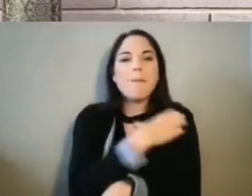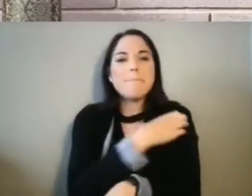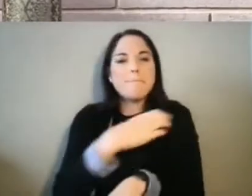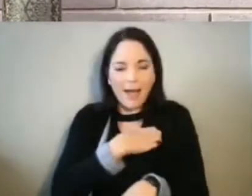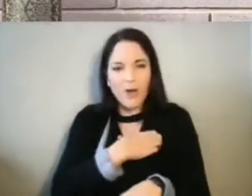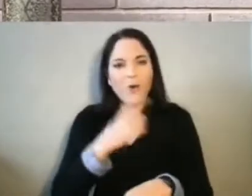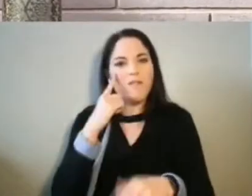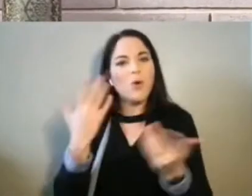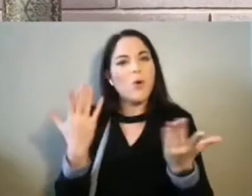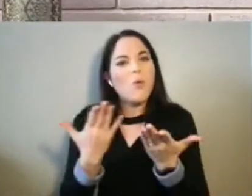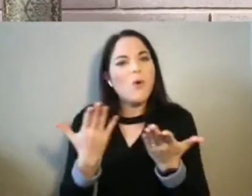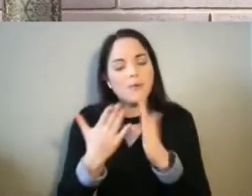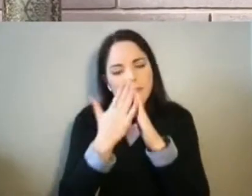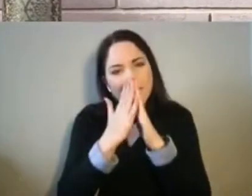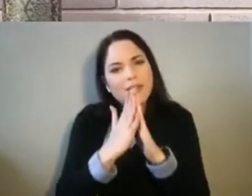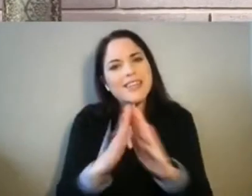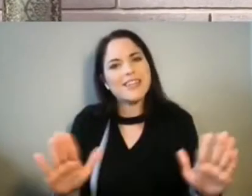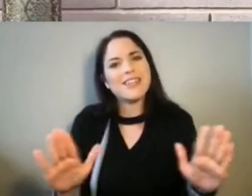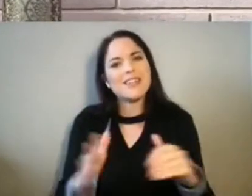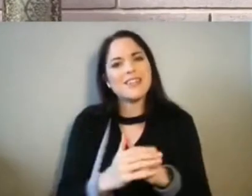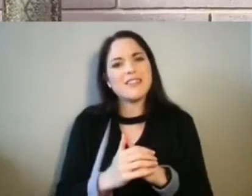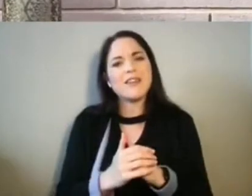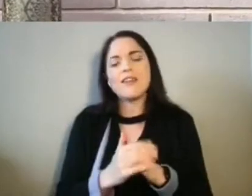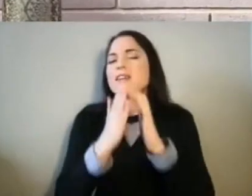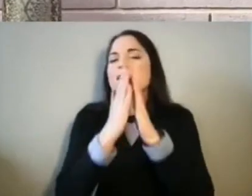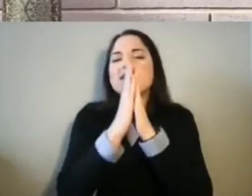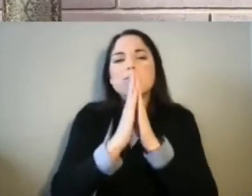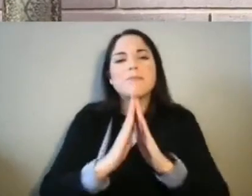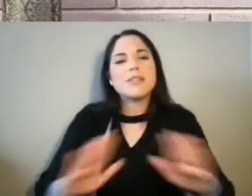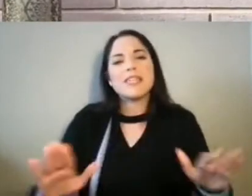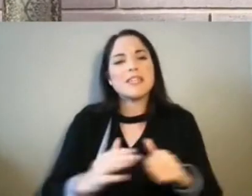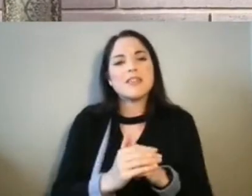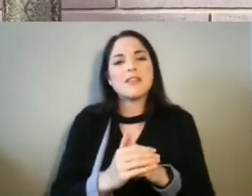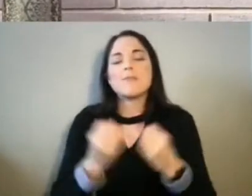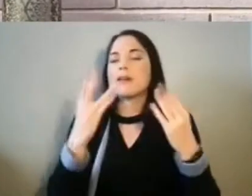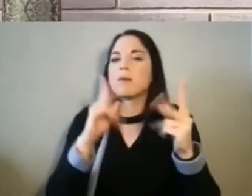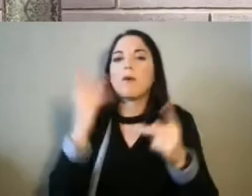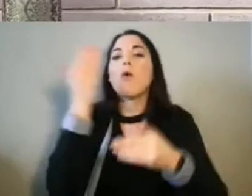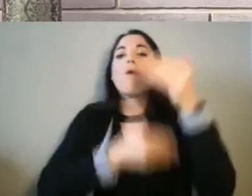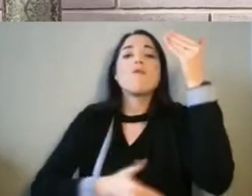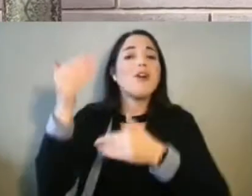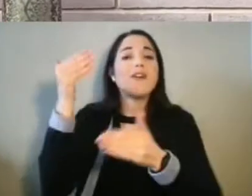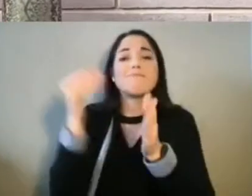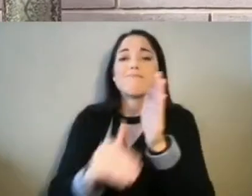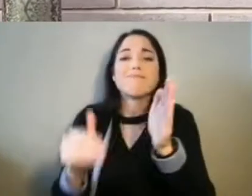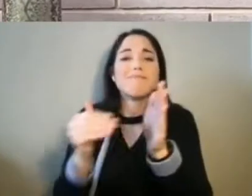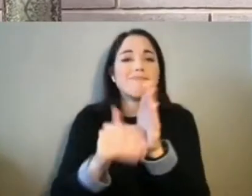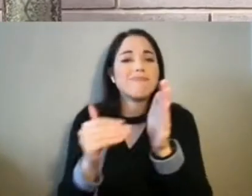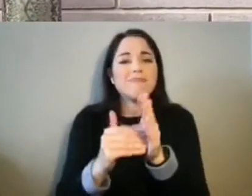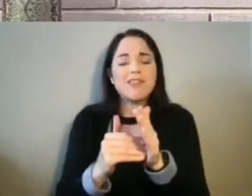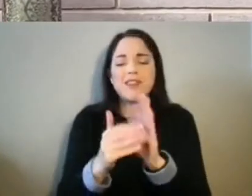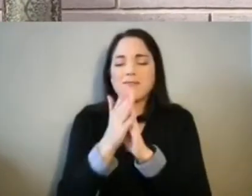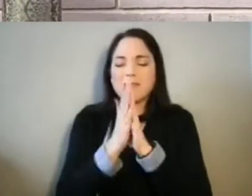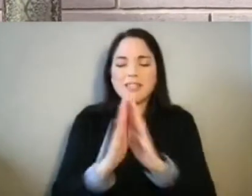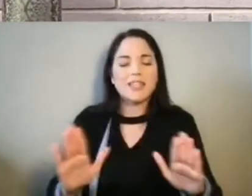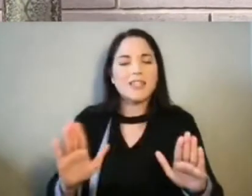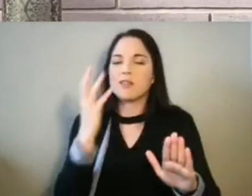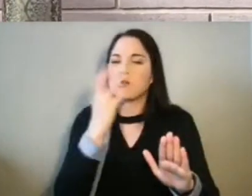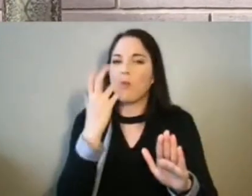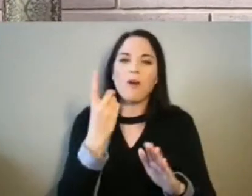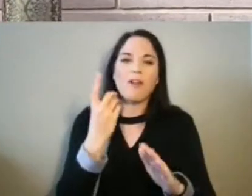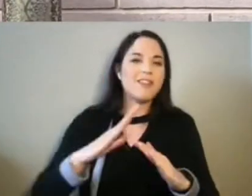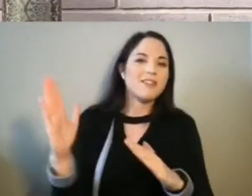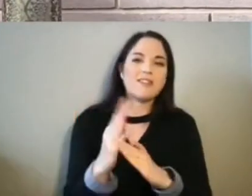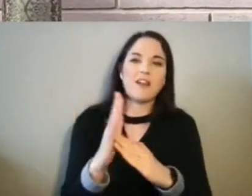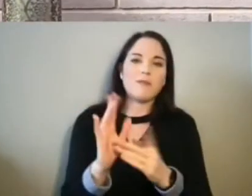powers. Opening ourselves and listening to each other is one of the greatest spiritual powers. These